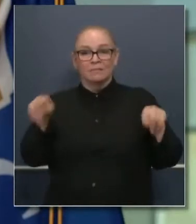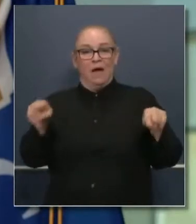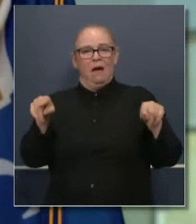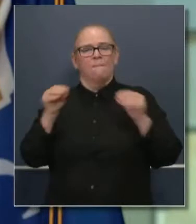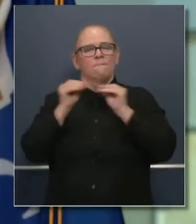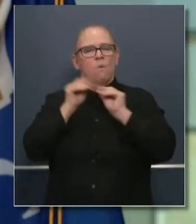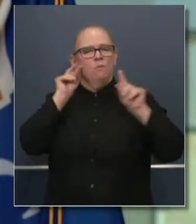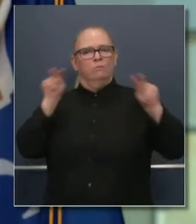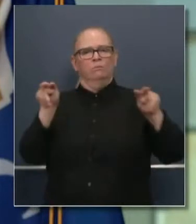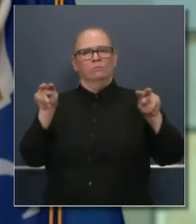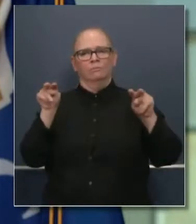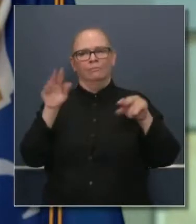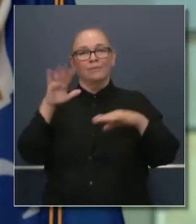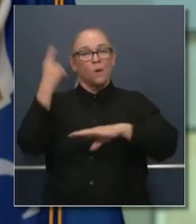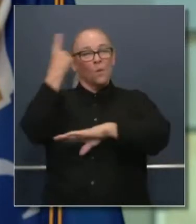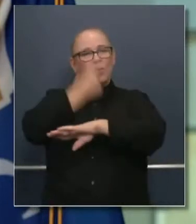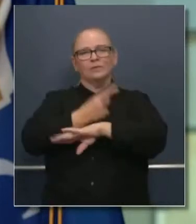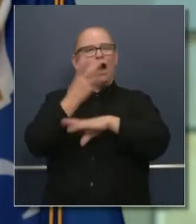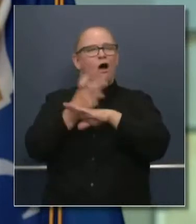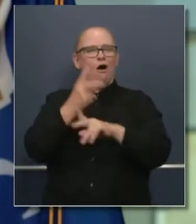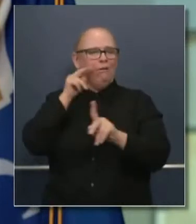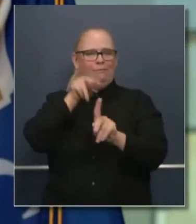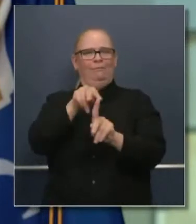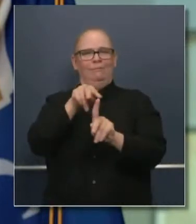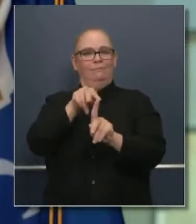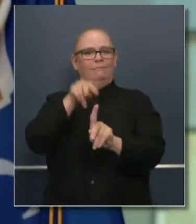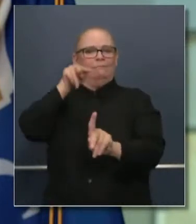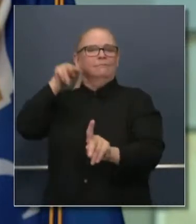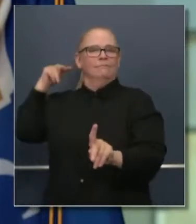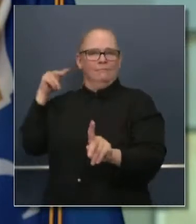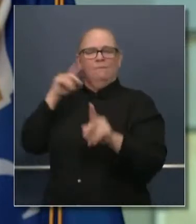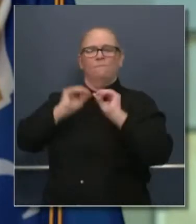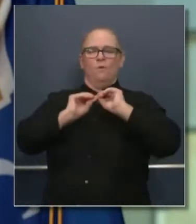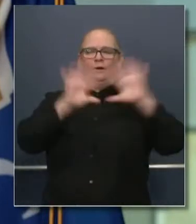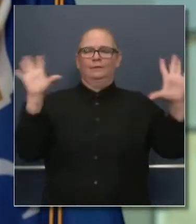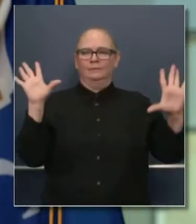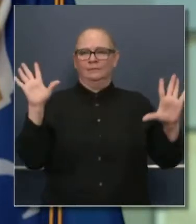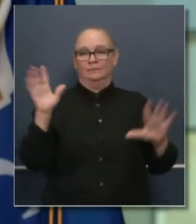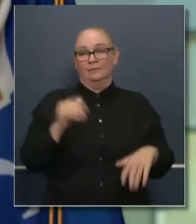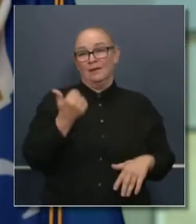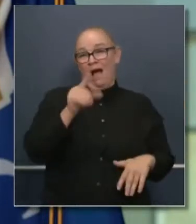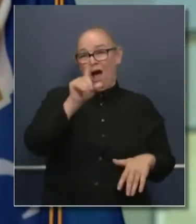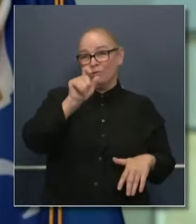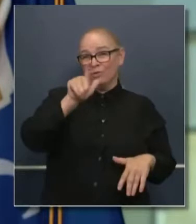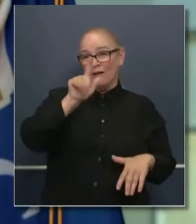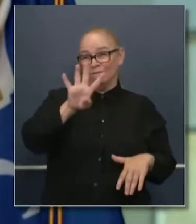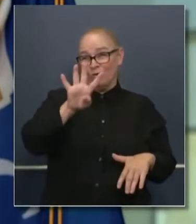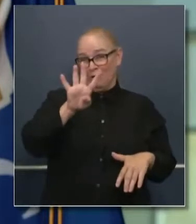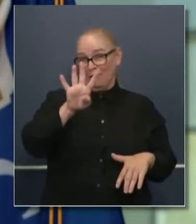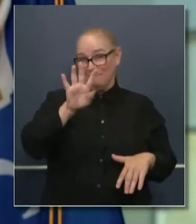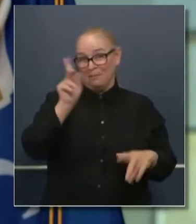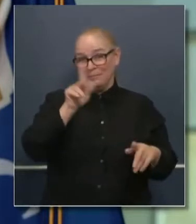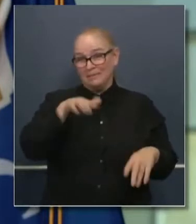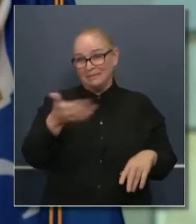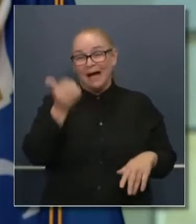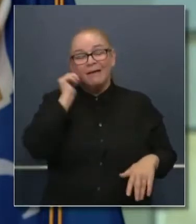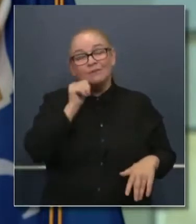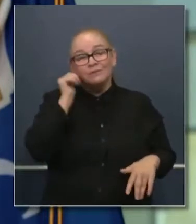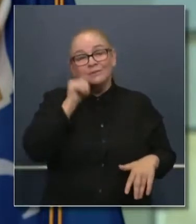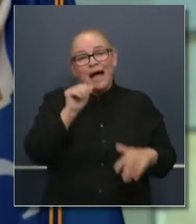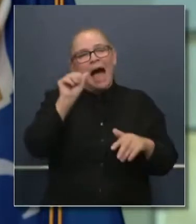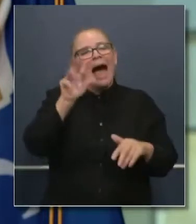121 lives on average we've lost a day, as an example, just over the